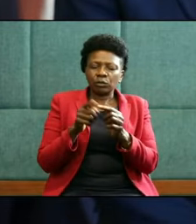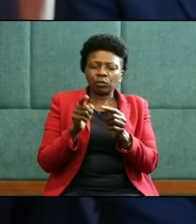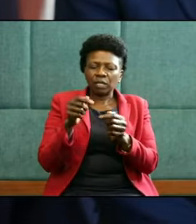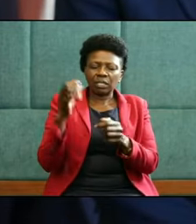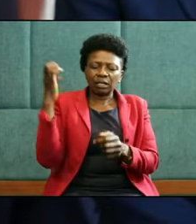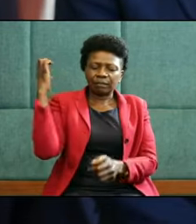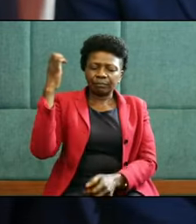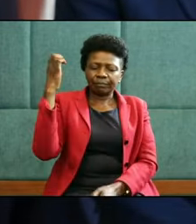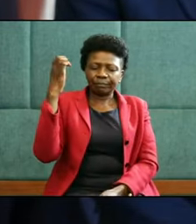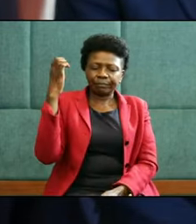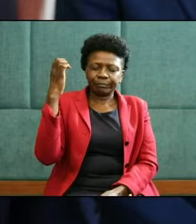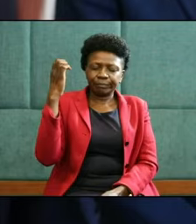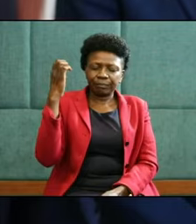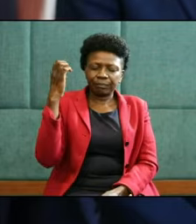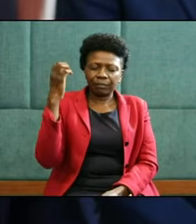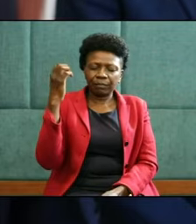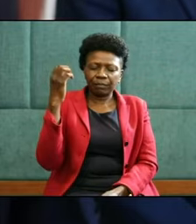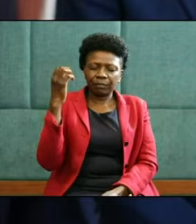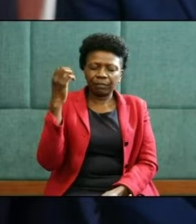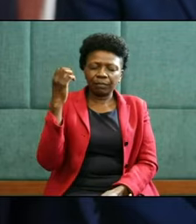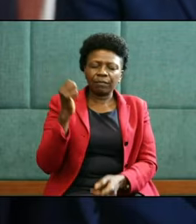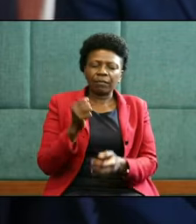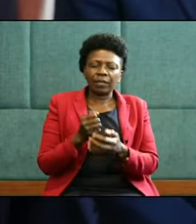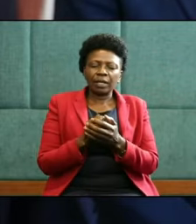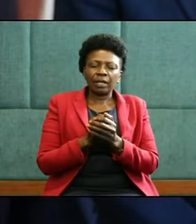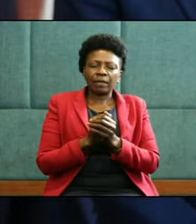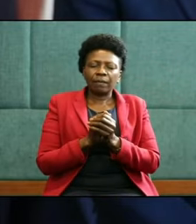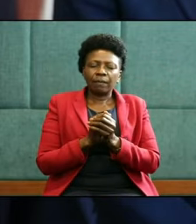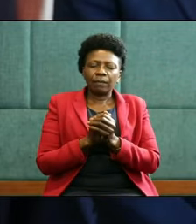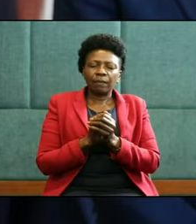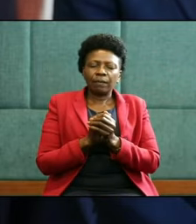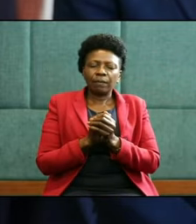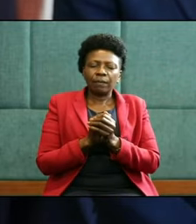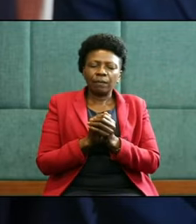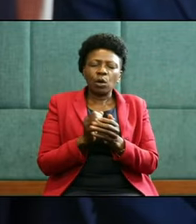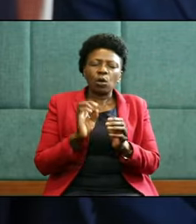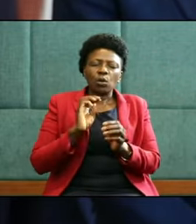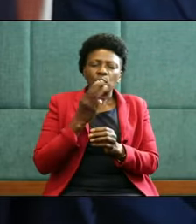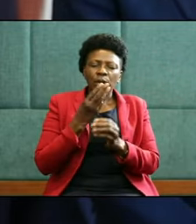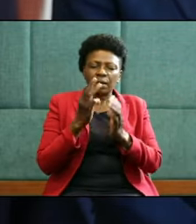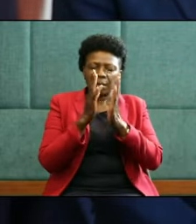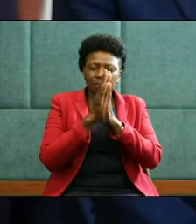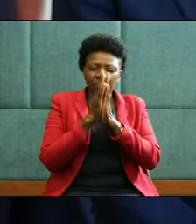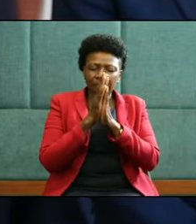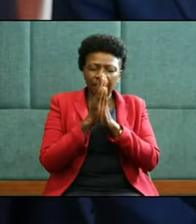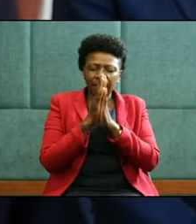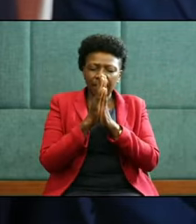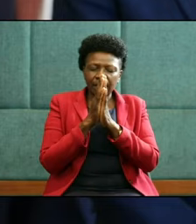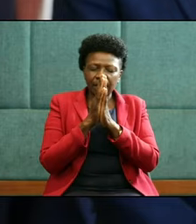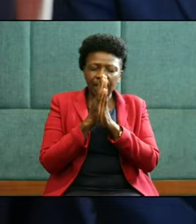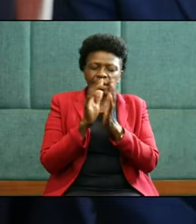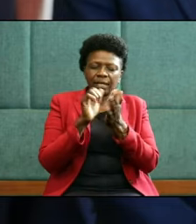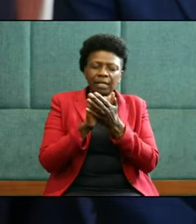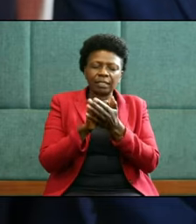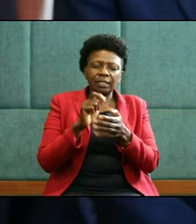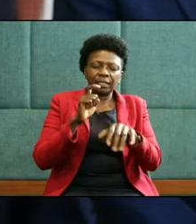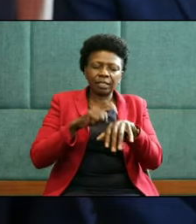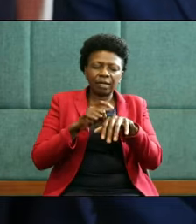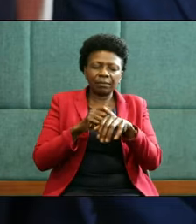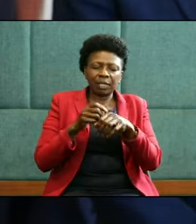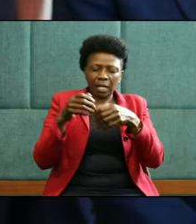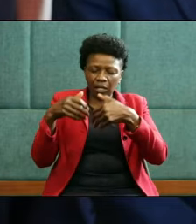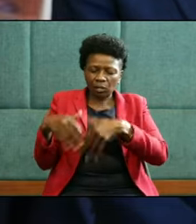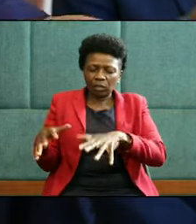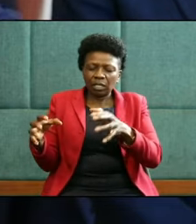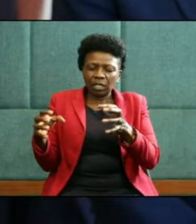of $20,000 plus for this work. It's the least we can do. We pray when the lost are gathered, let your spirit